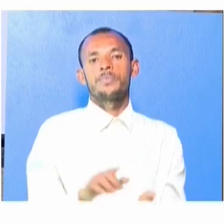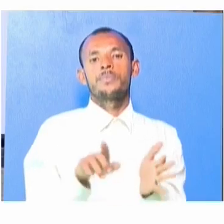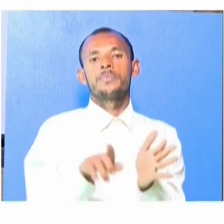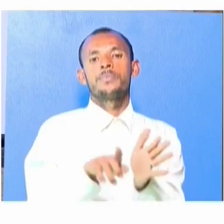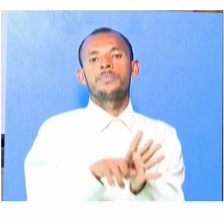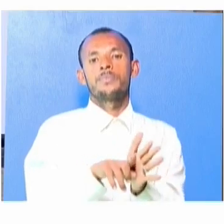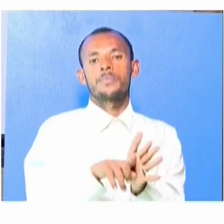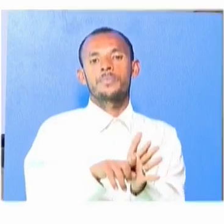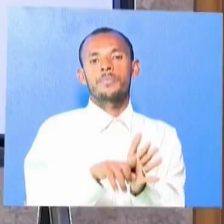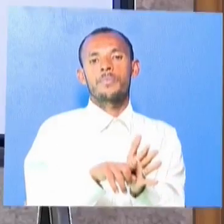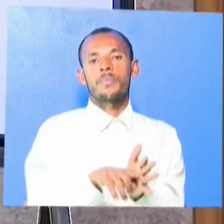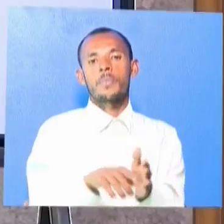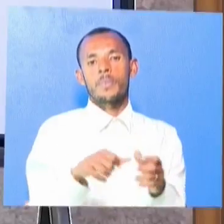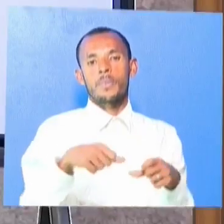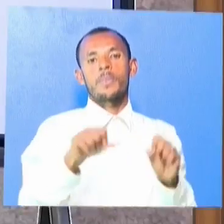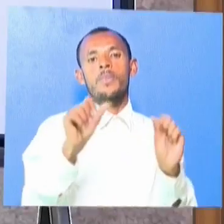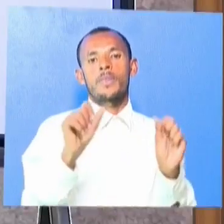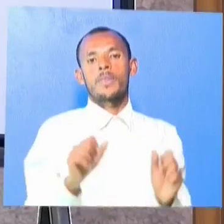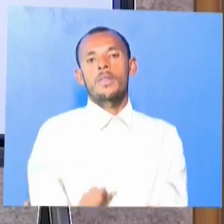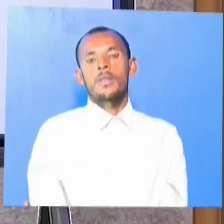-5, and so on.